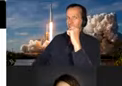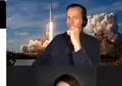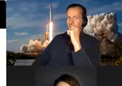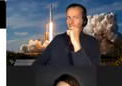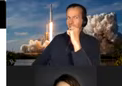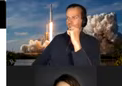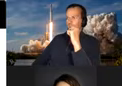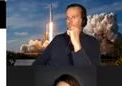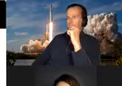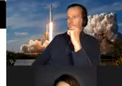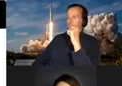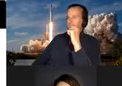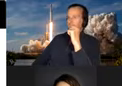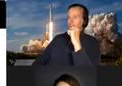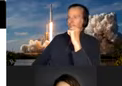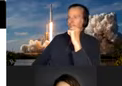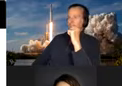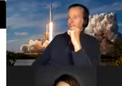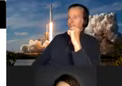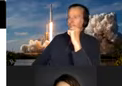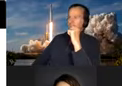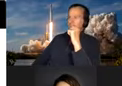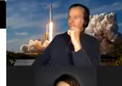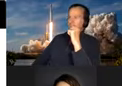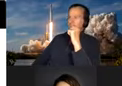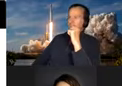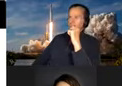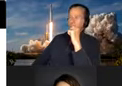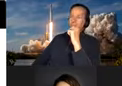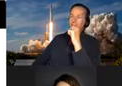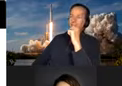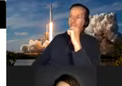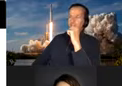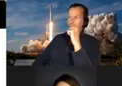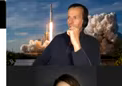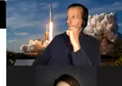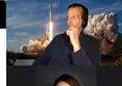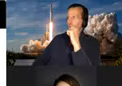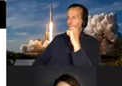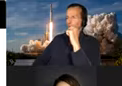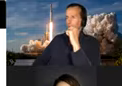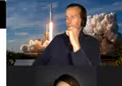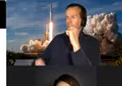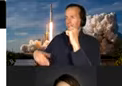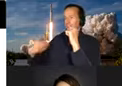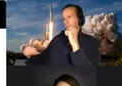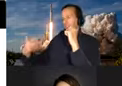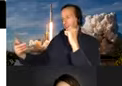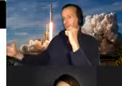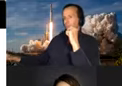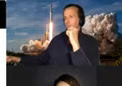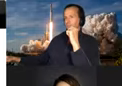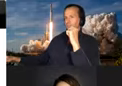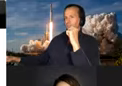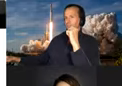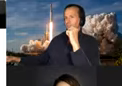meta-analysis. Meta-analysis is an analysis that aggregates data from other analyses and sort of tries to